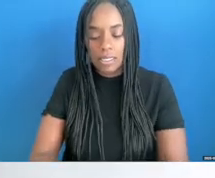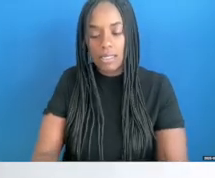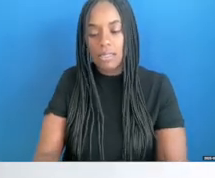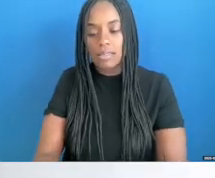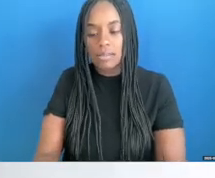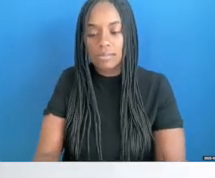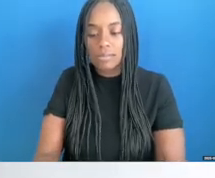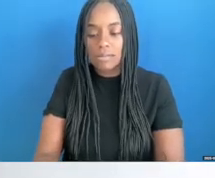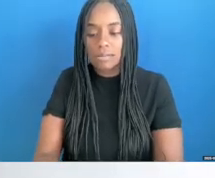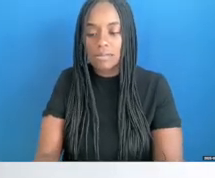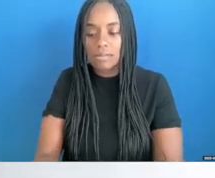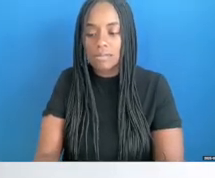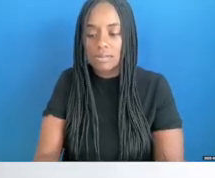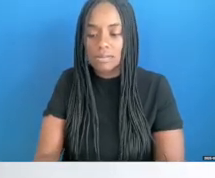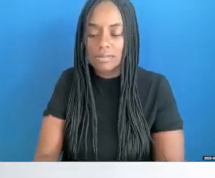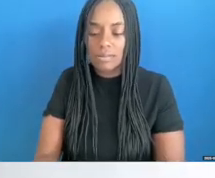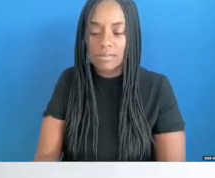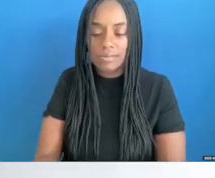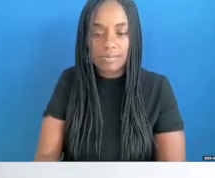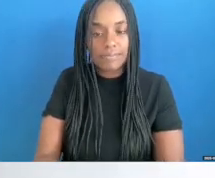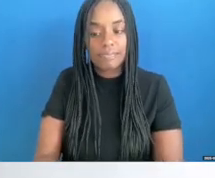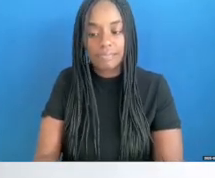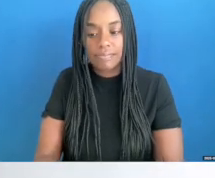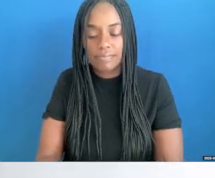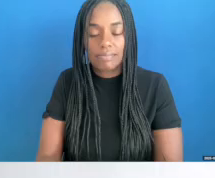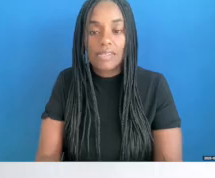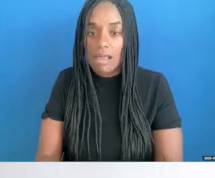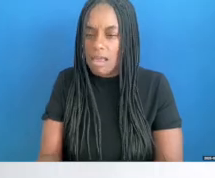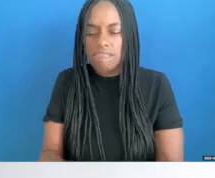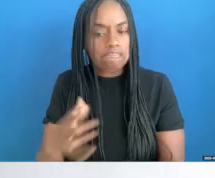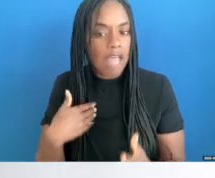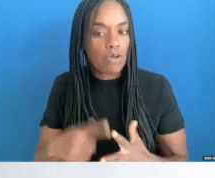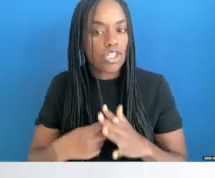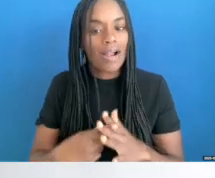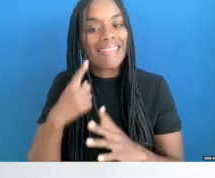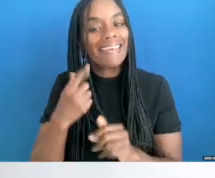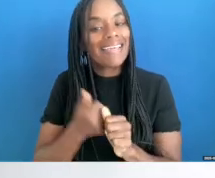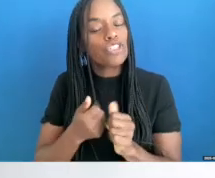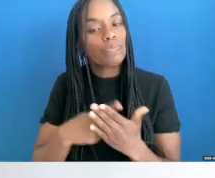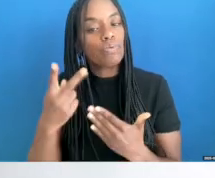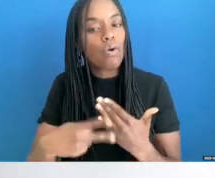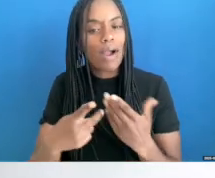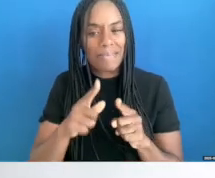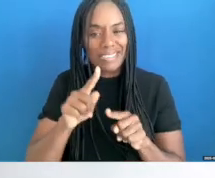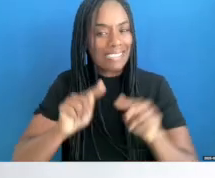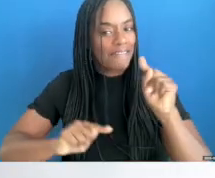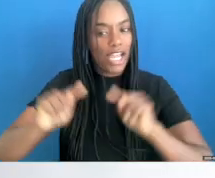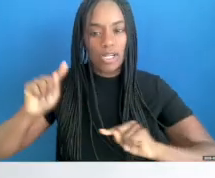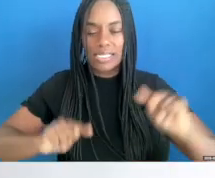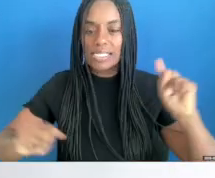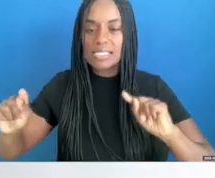Hi, Brian. I'll start, and then I think maybe Ava will jump in. But I think it varies per program, but I can say at large we do